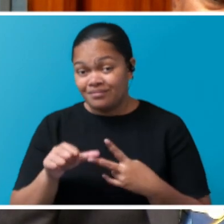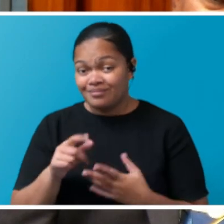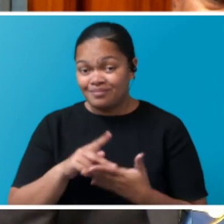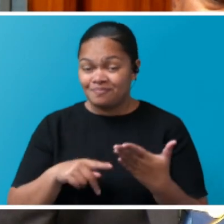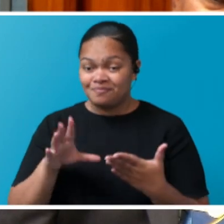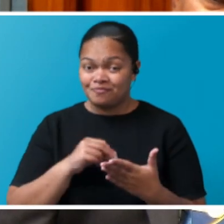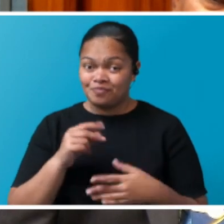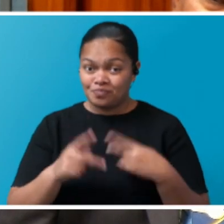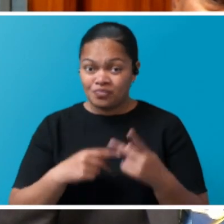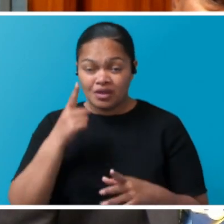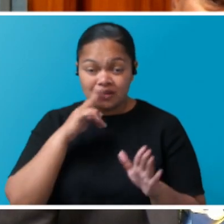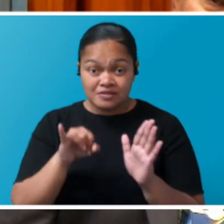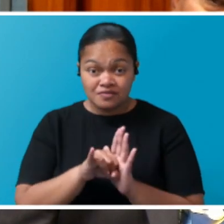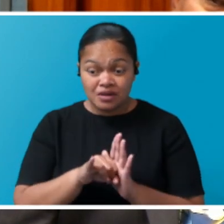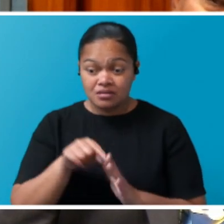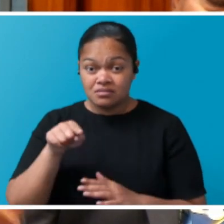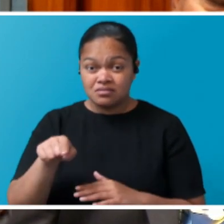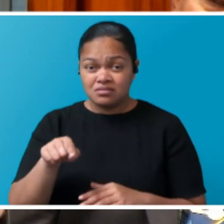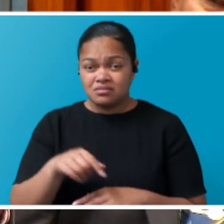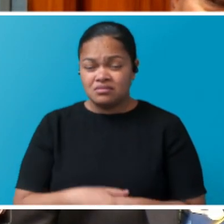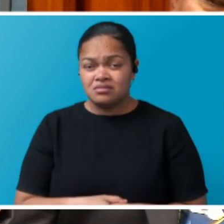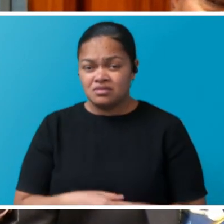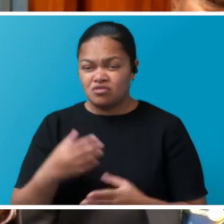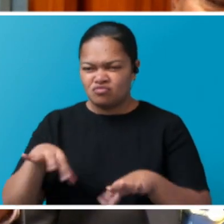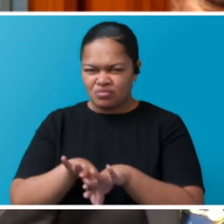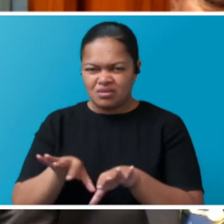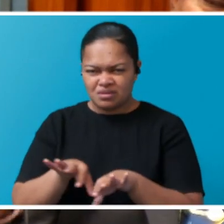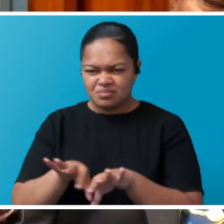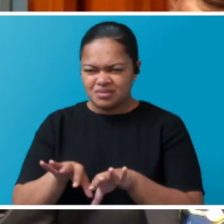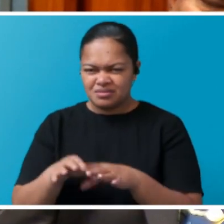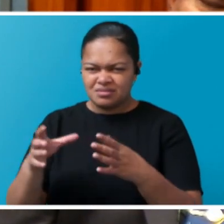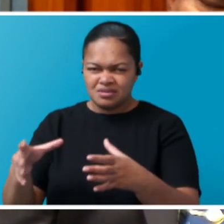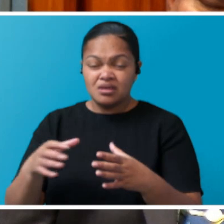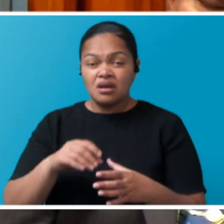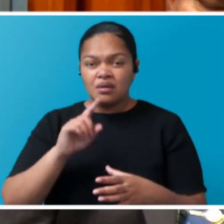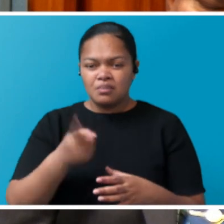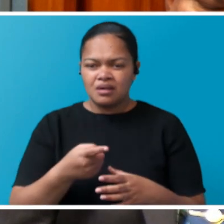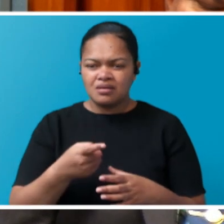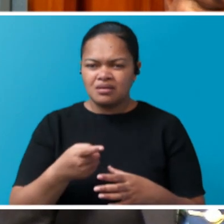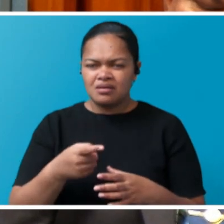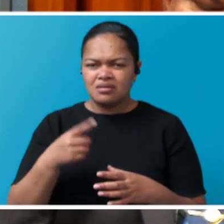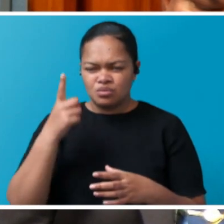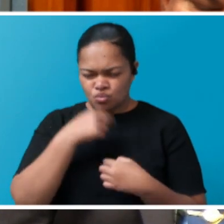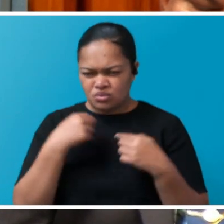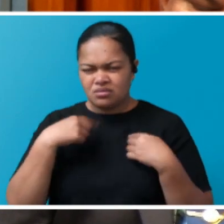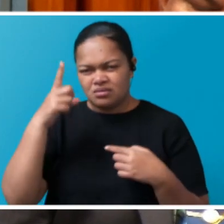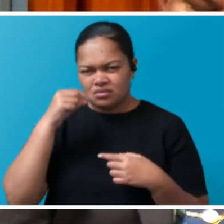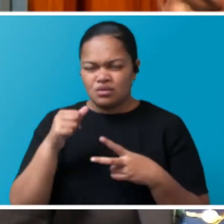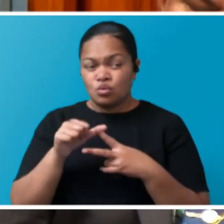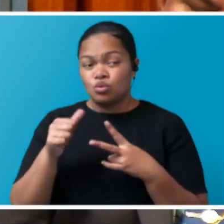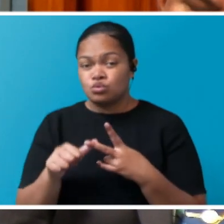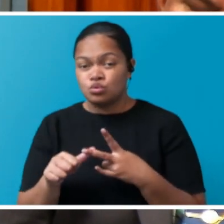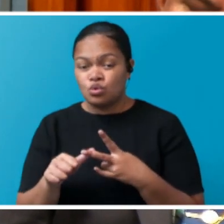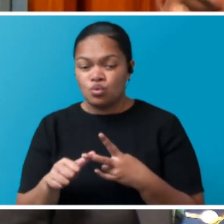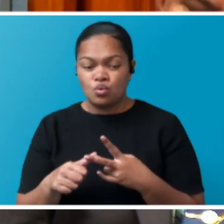of identifying landfill is we also need to rehabilitate some of the current dam sites. And that's something that we also going to consider.